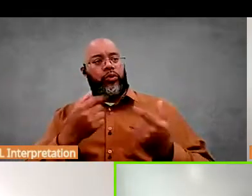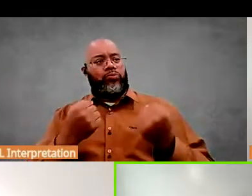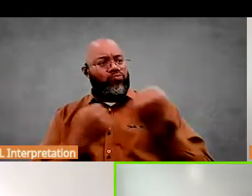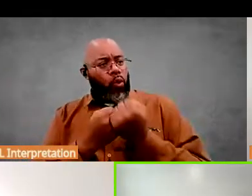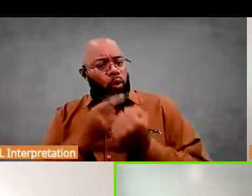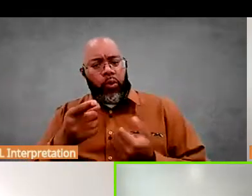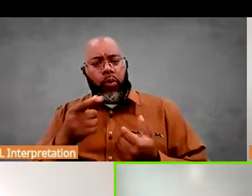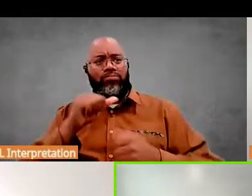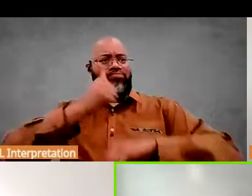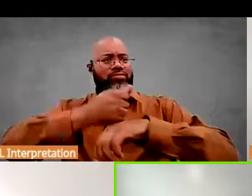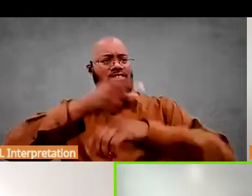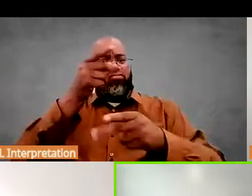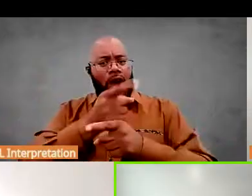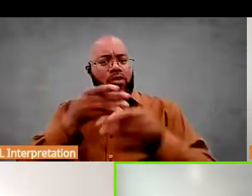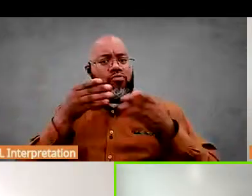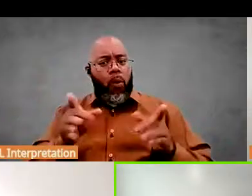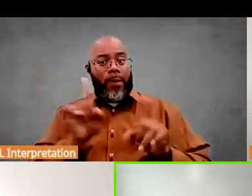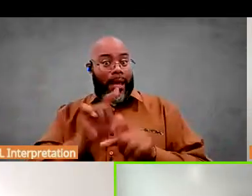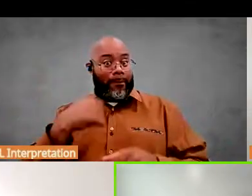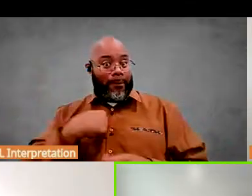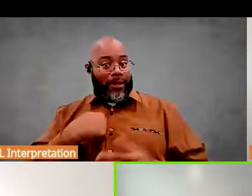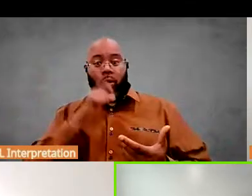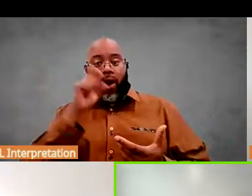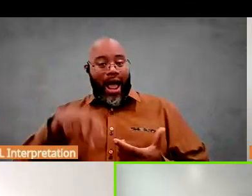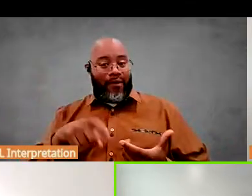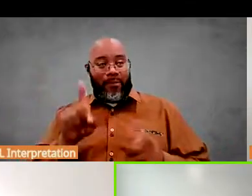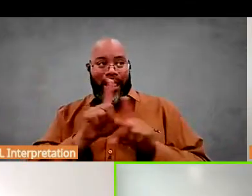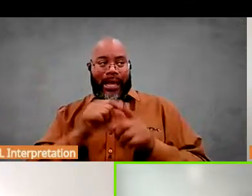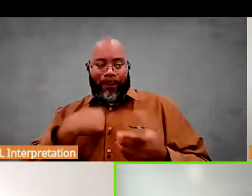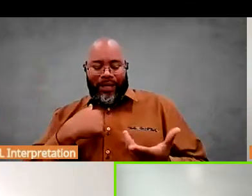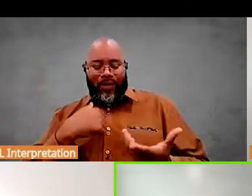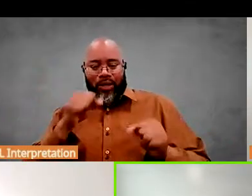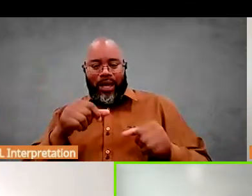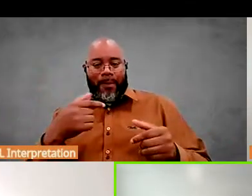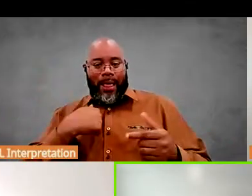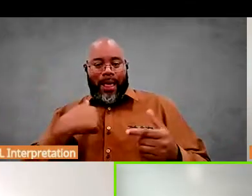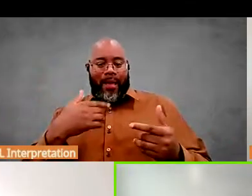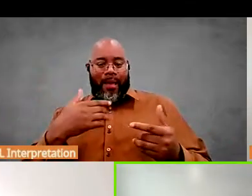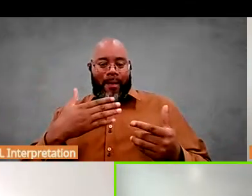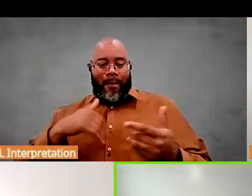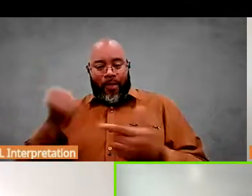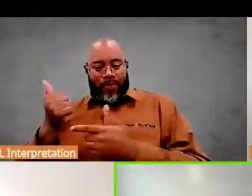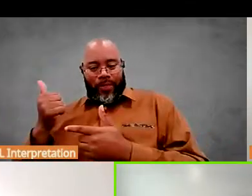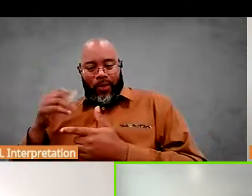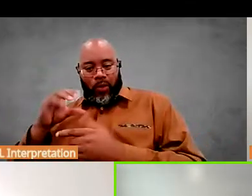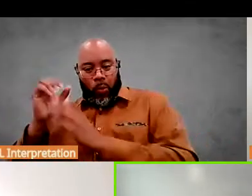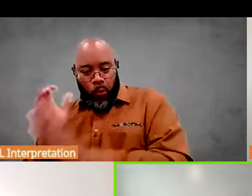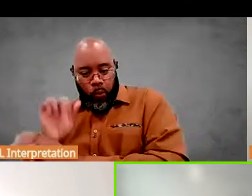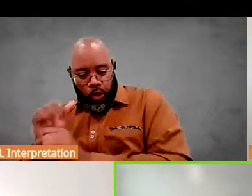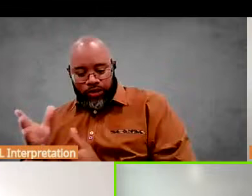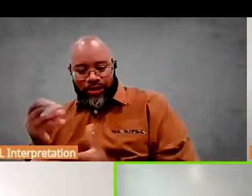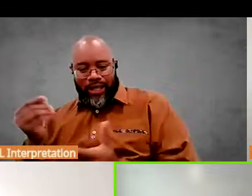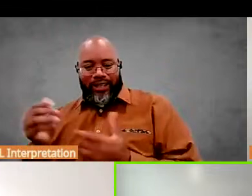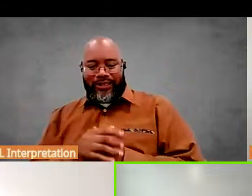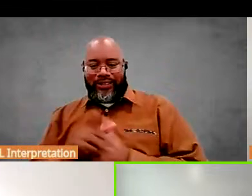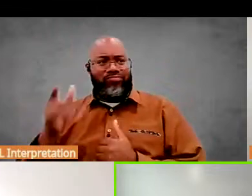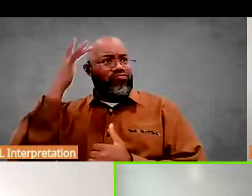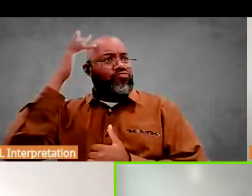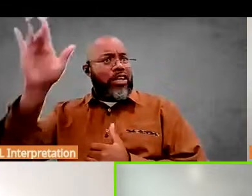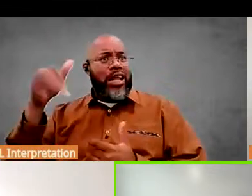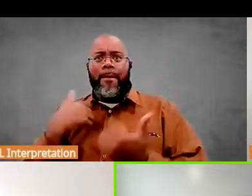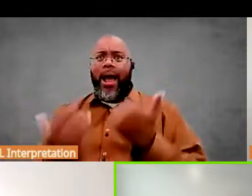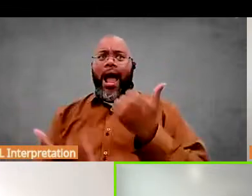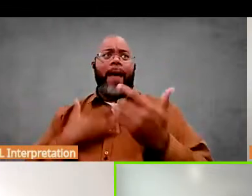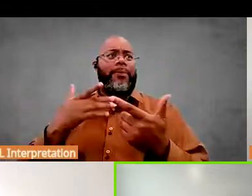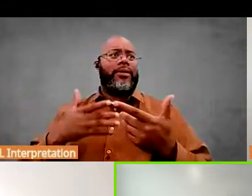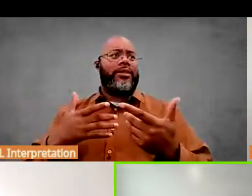put you in the right rooms, like me. You don't have to be like me. You can be like my mates. And oh my God, are they freaking brilliant? And I'm happy to be able to